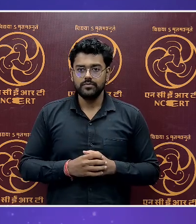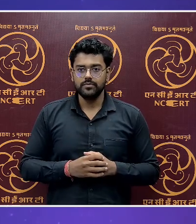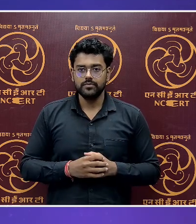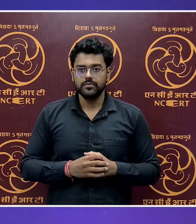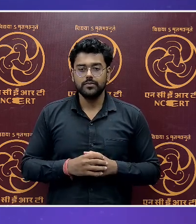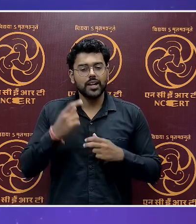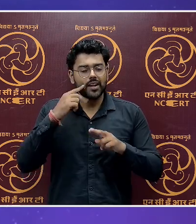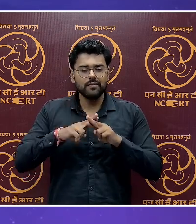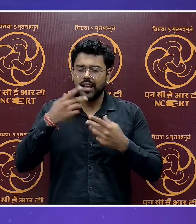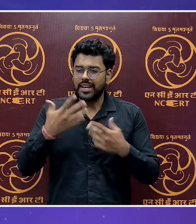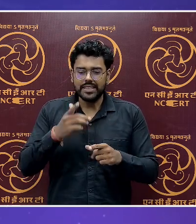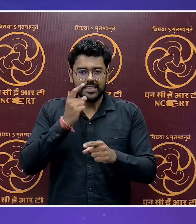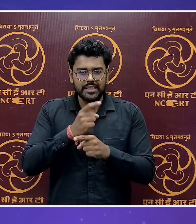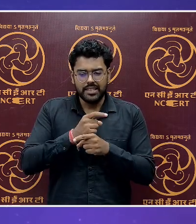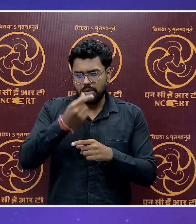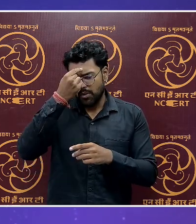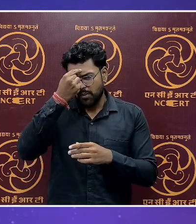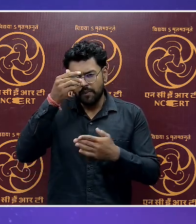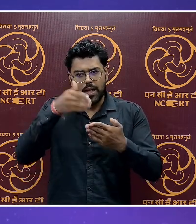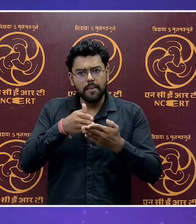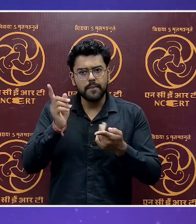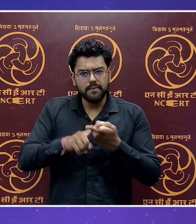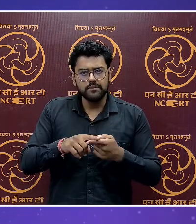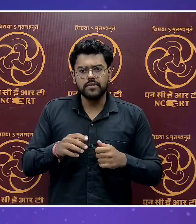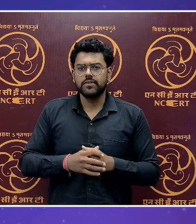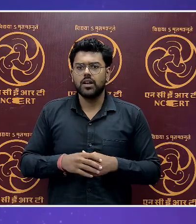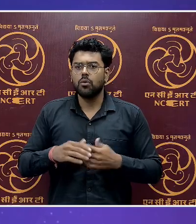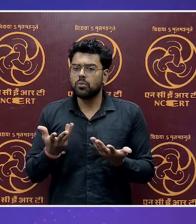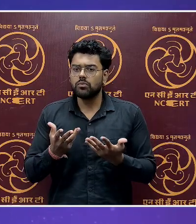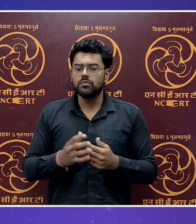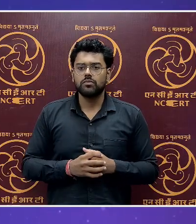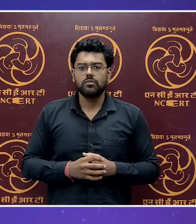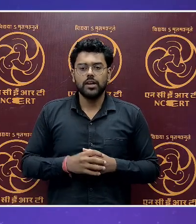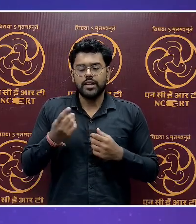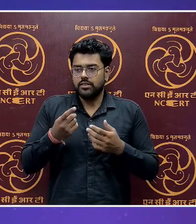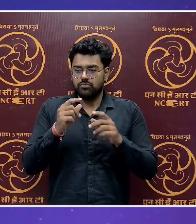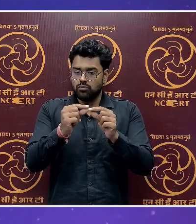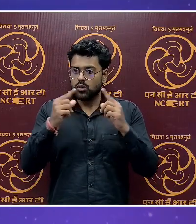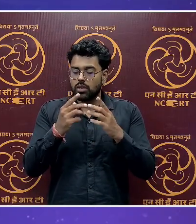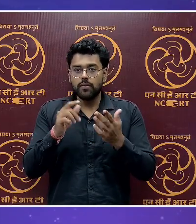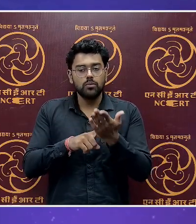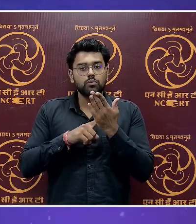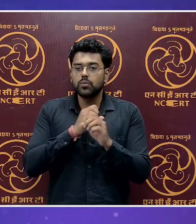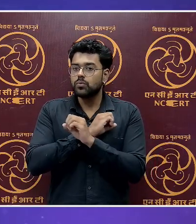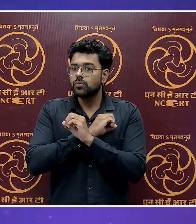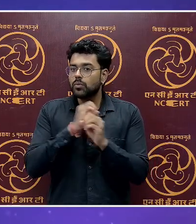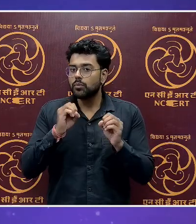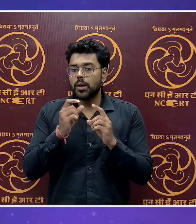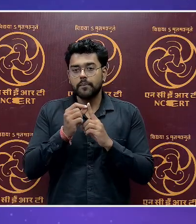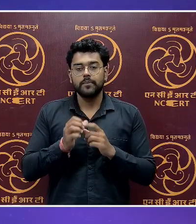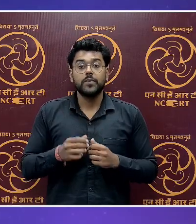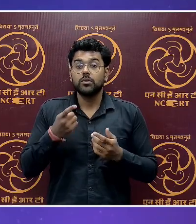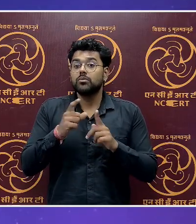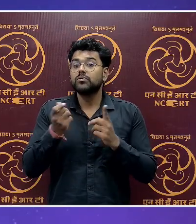if any teacher are facing issue while they haven't received any notification or update from the head teacher, so what they will